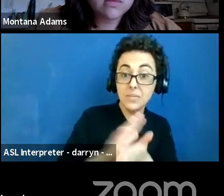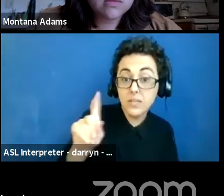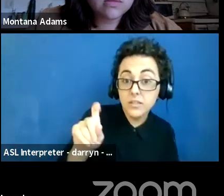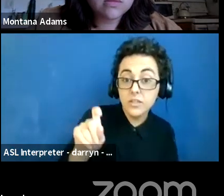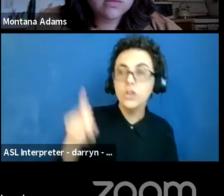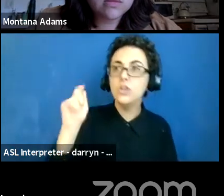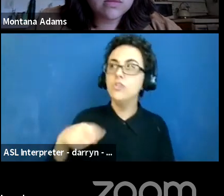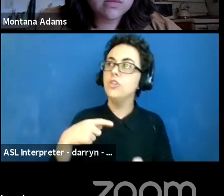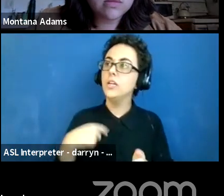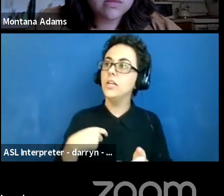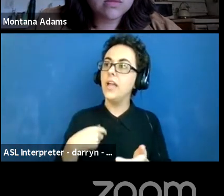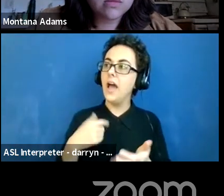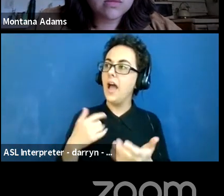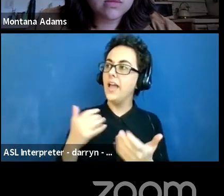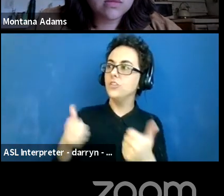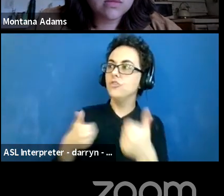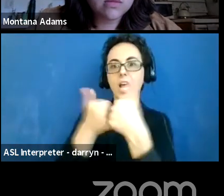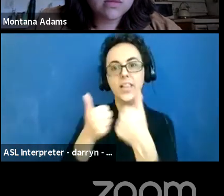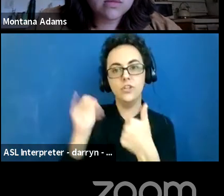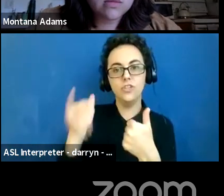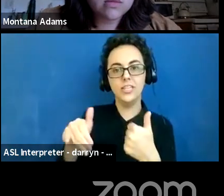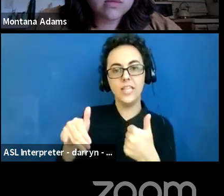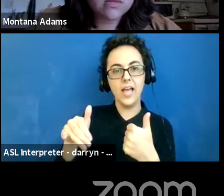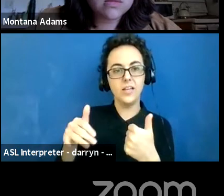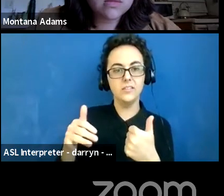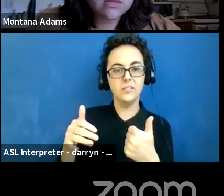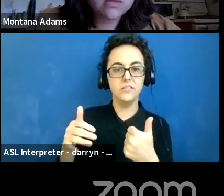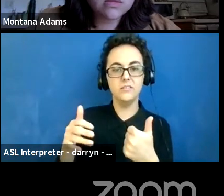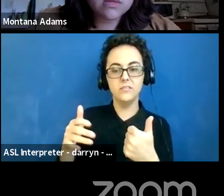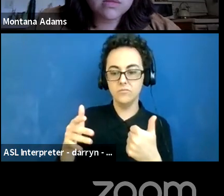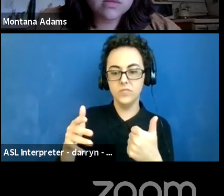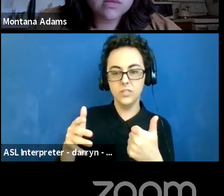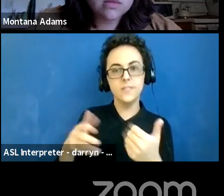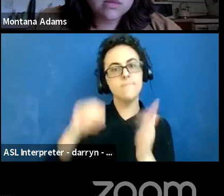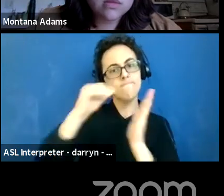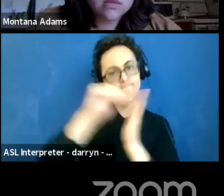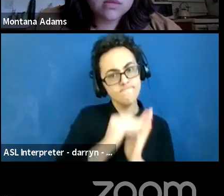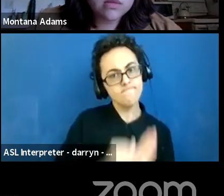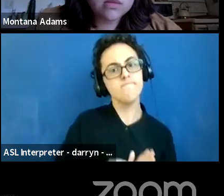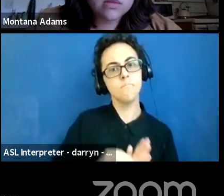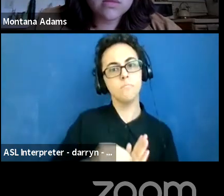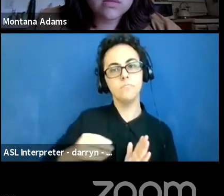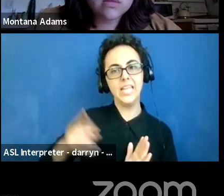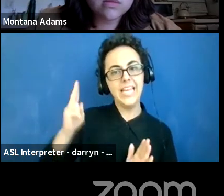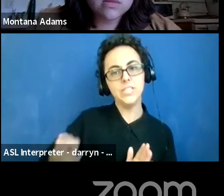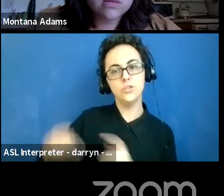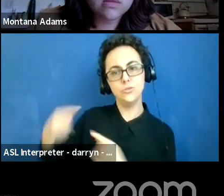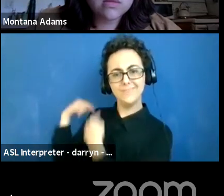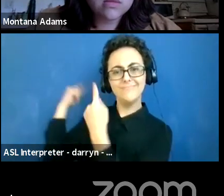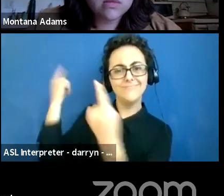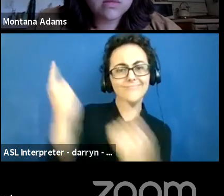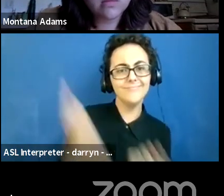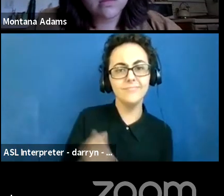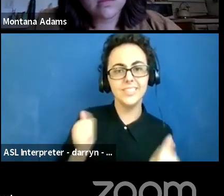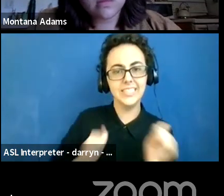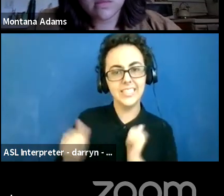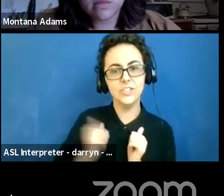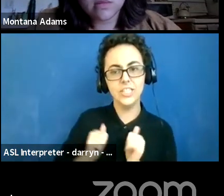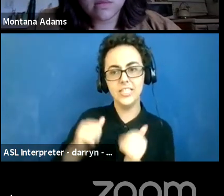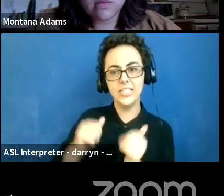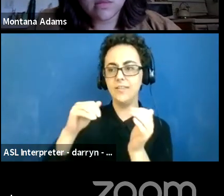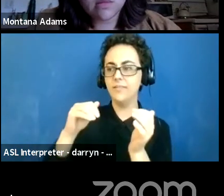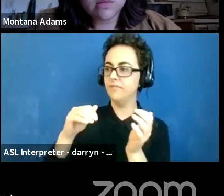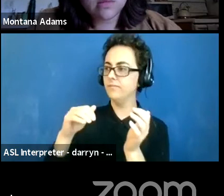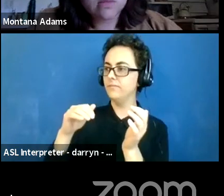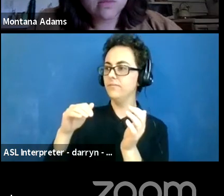theater that so many people have already done, but continue to push for that recognition from these kind